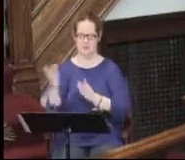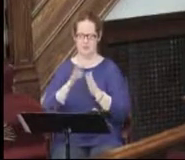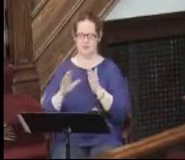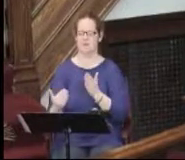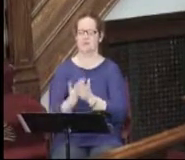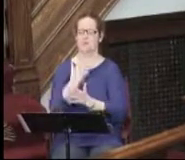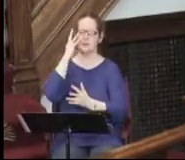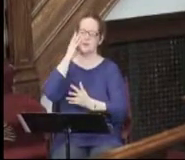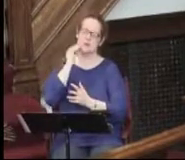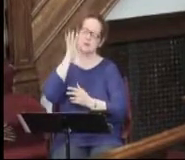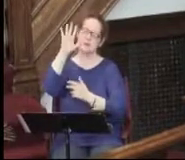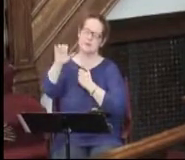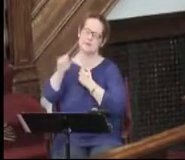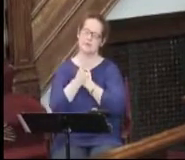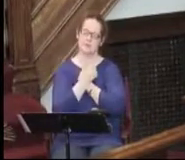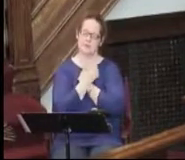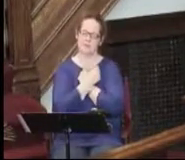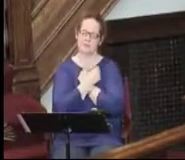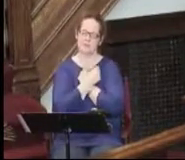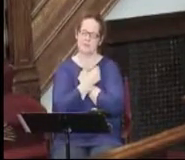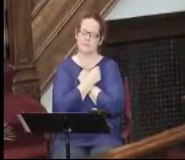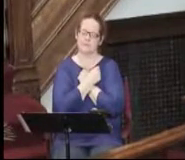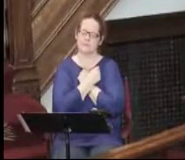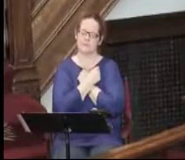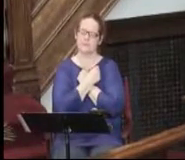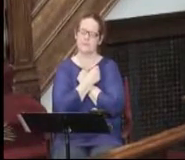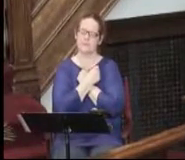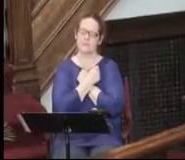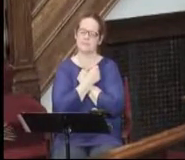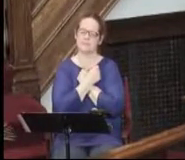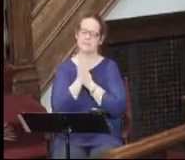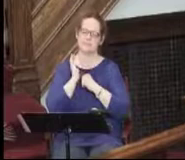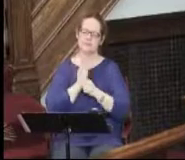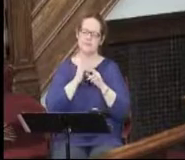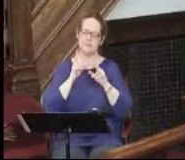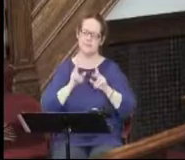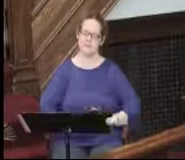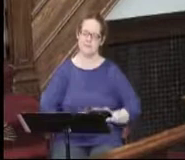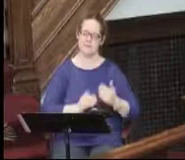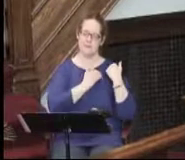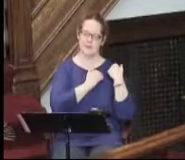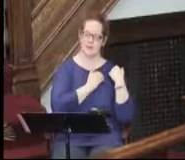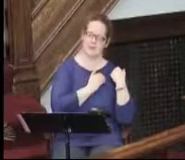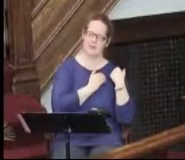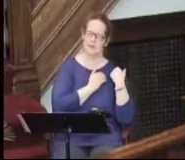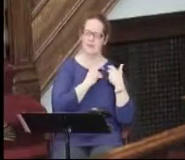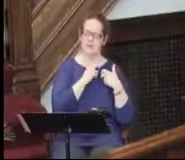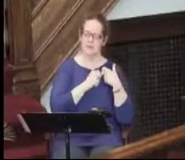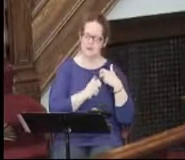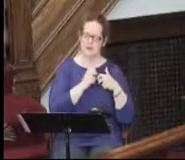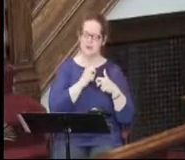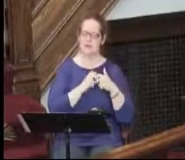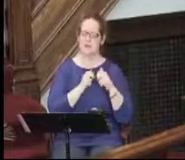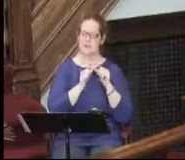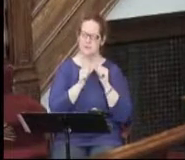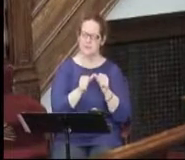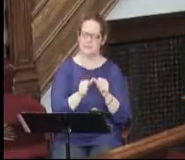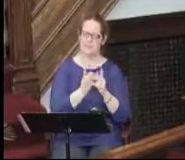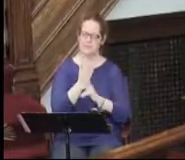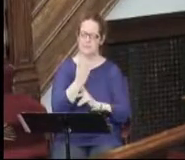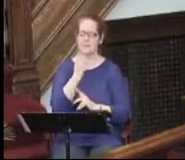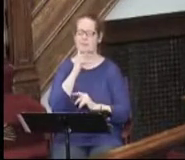new experience of your love. As we continue to bear our personal crosses, let us also bless your